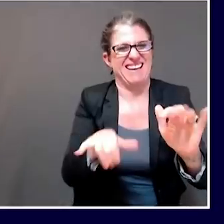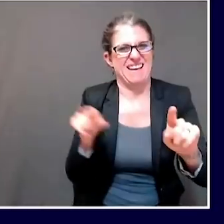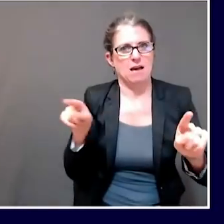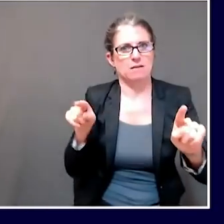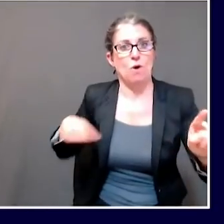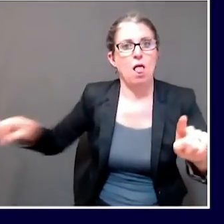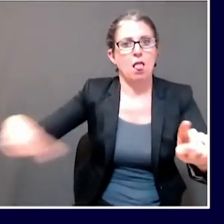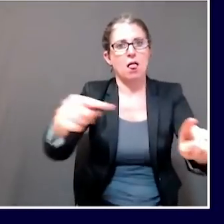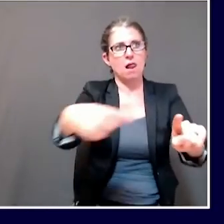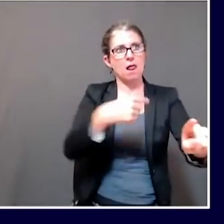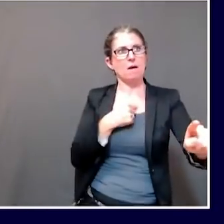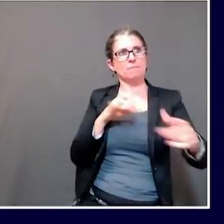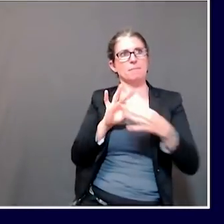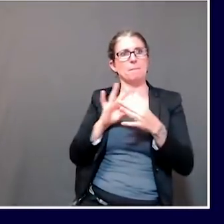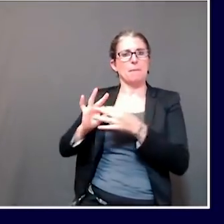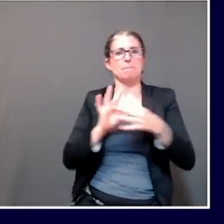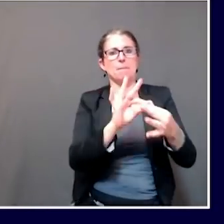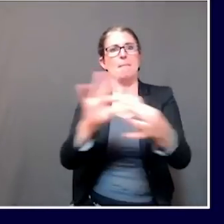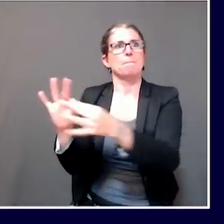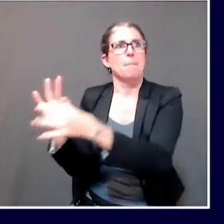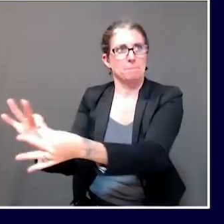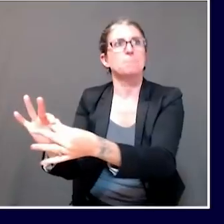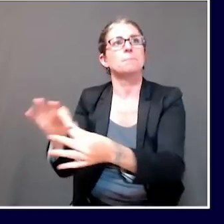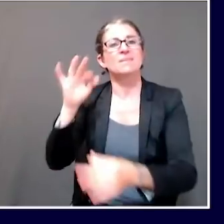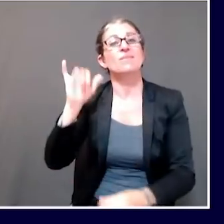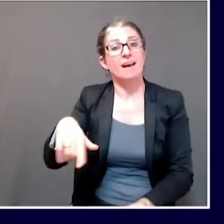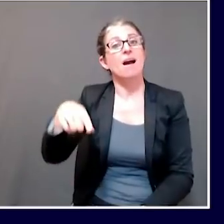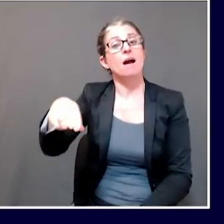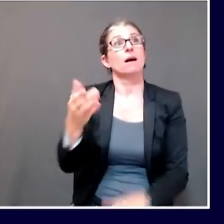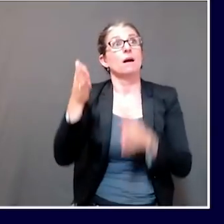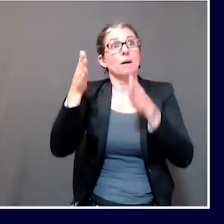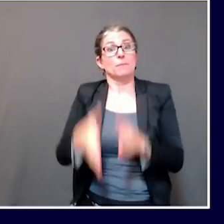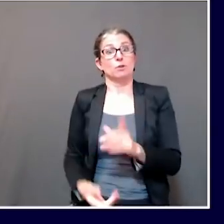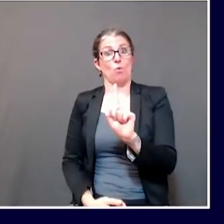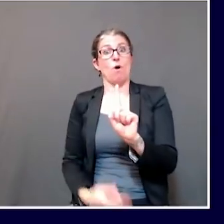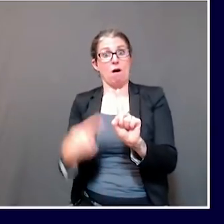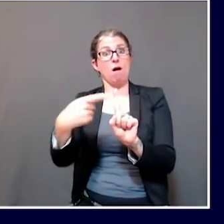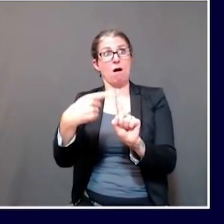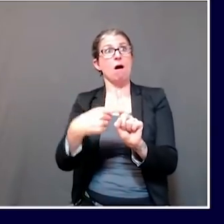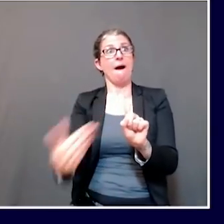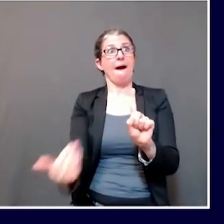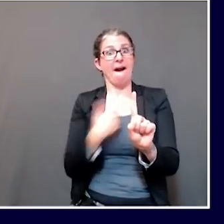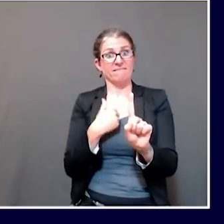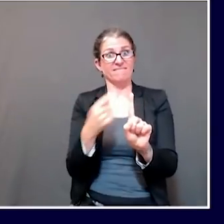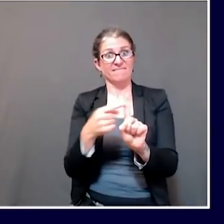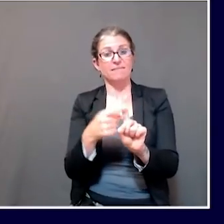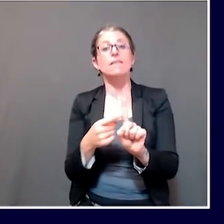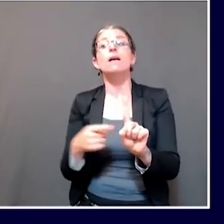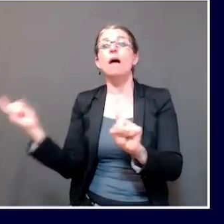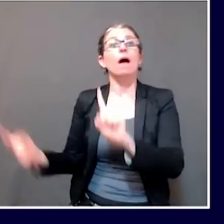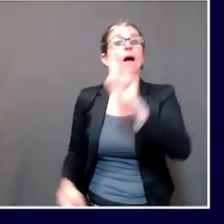have symptoms, because they may still be in Maine, and if so, get those folks access to testing.